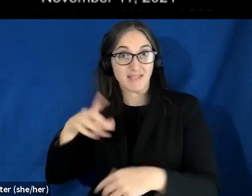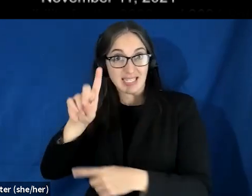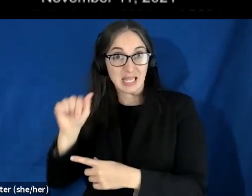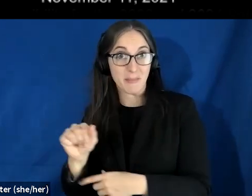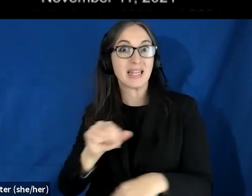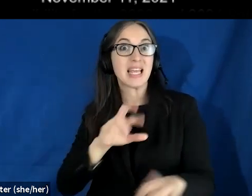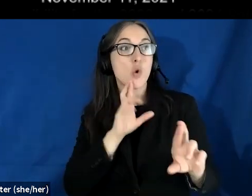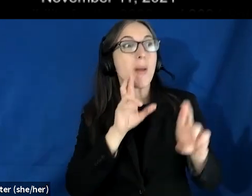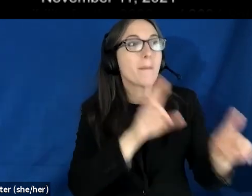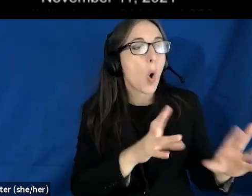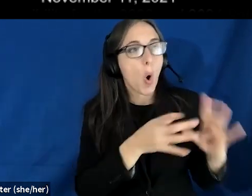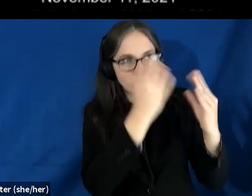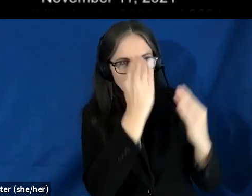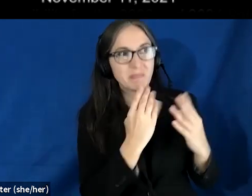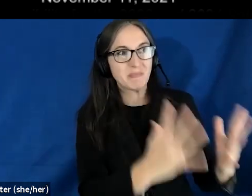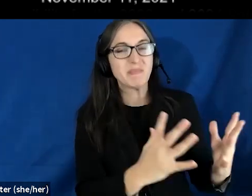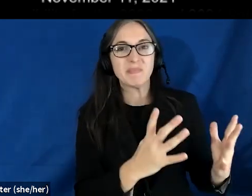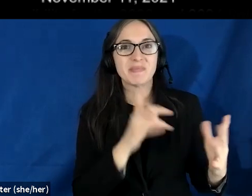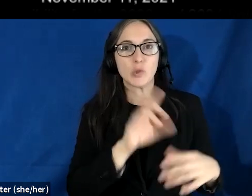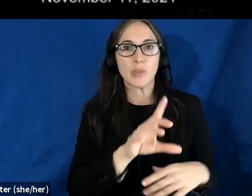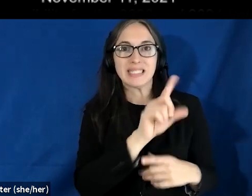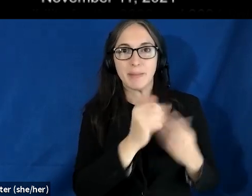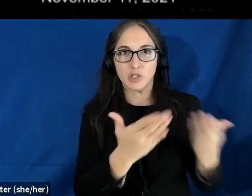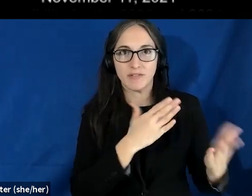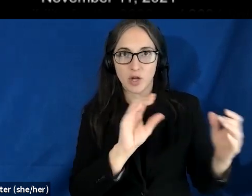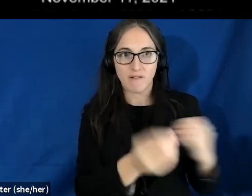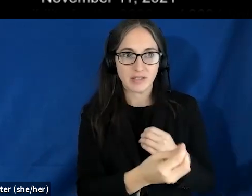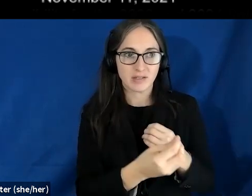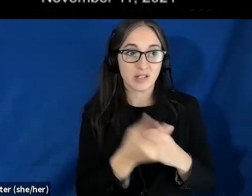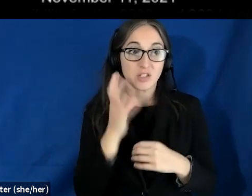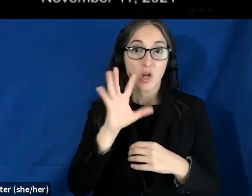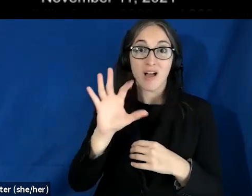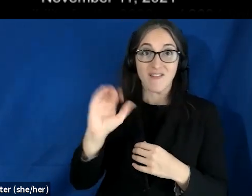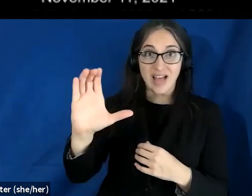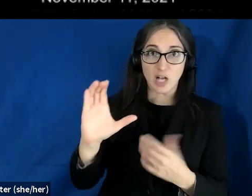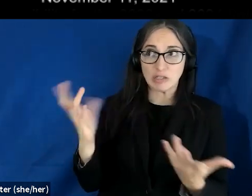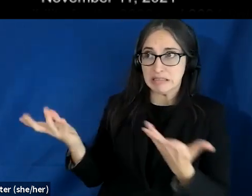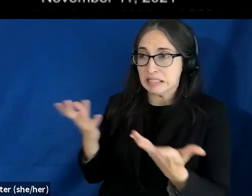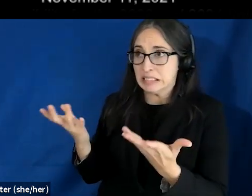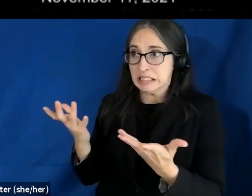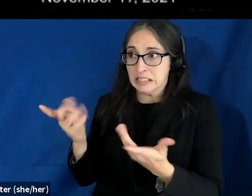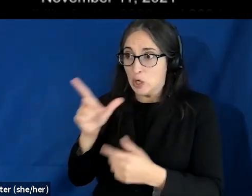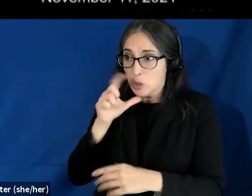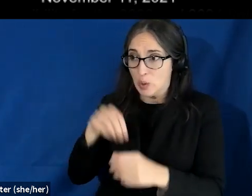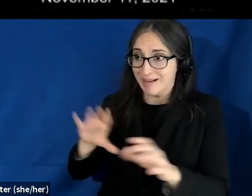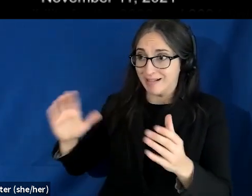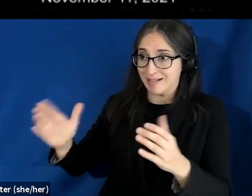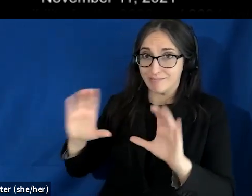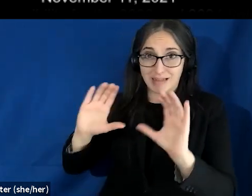on the letters that come to them asking for accommodations for a particular student to tell them who in their class might have a